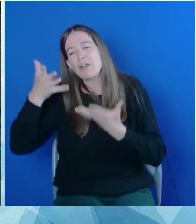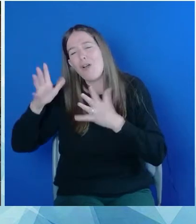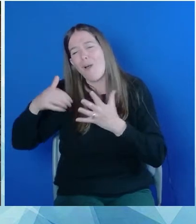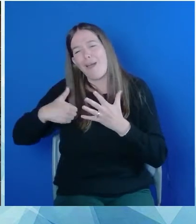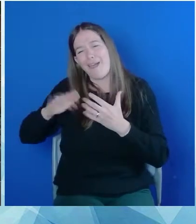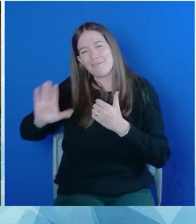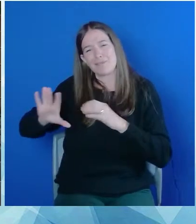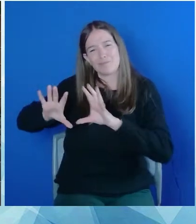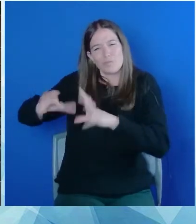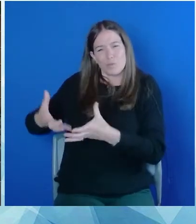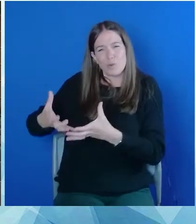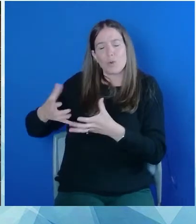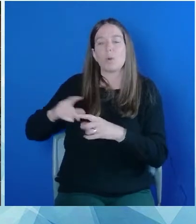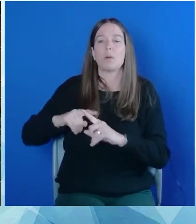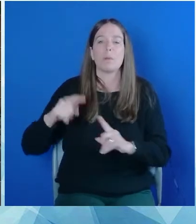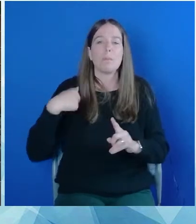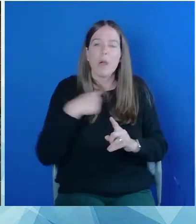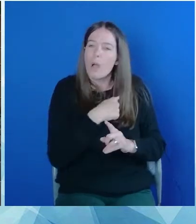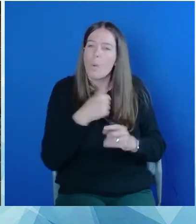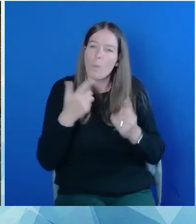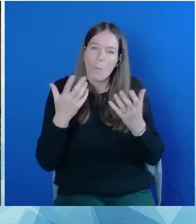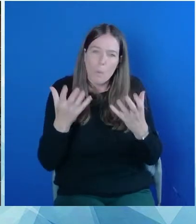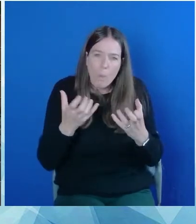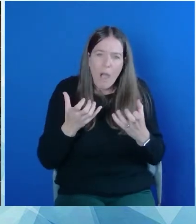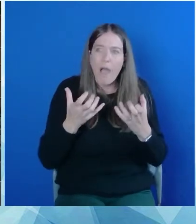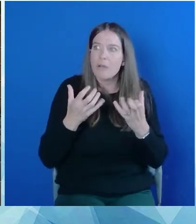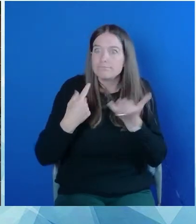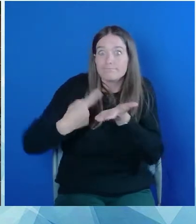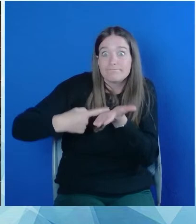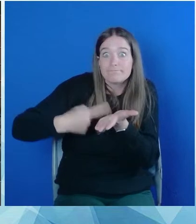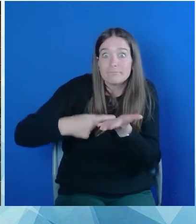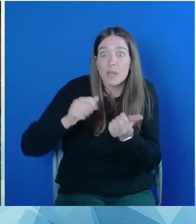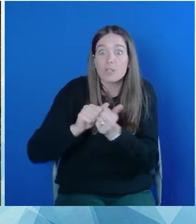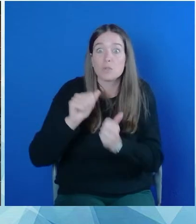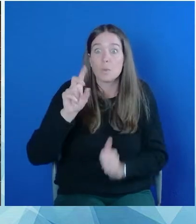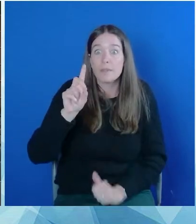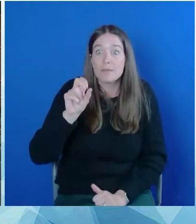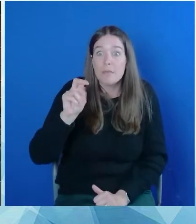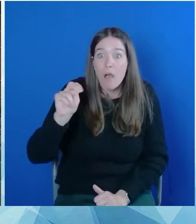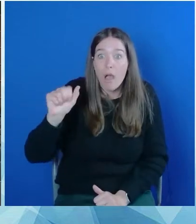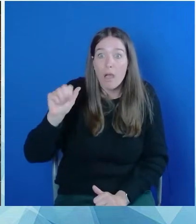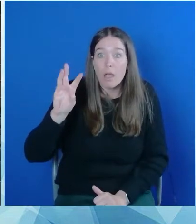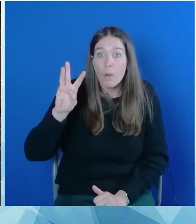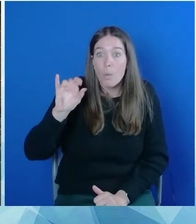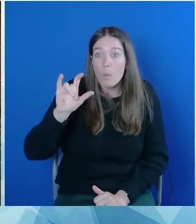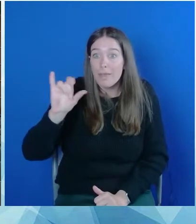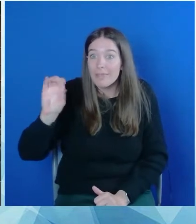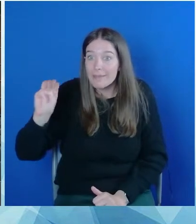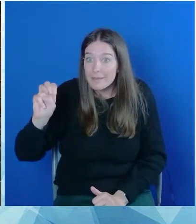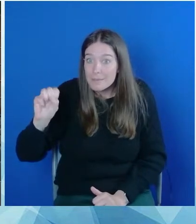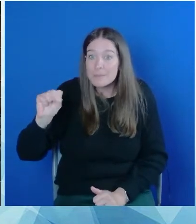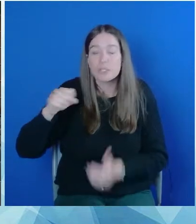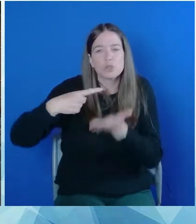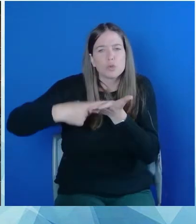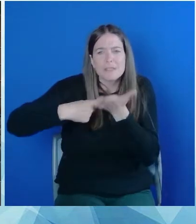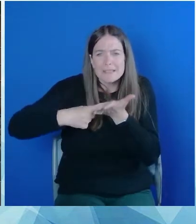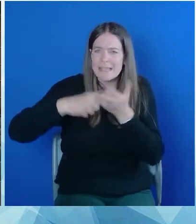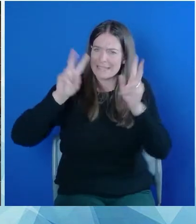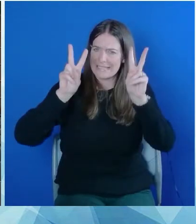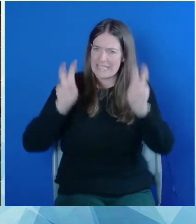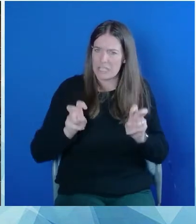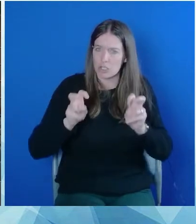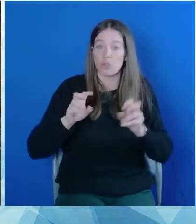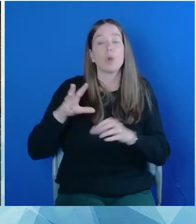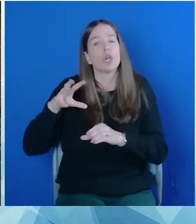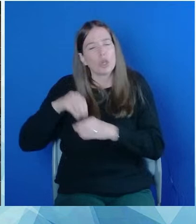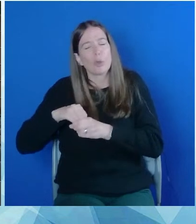all love to be able to talk to Ms. Williams and discuss some very significant issues, one of them being the behavior in the classroom of a teacher